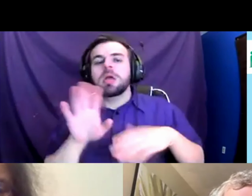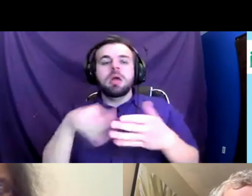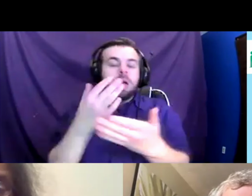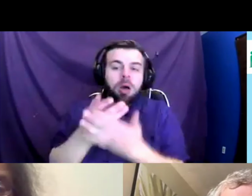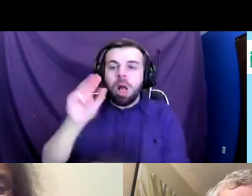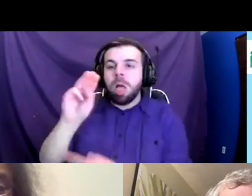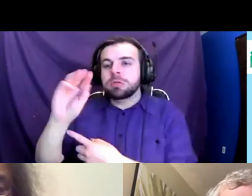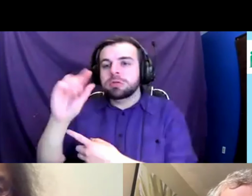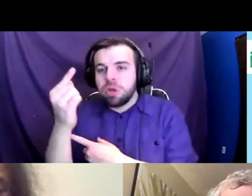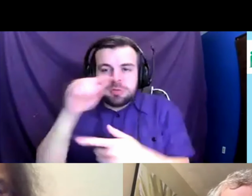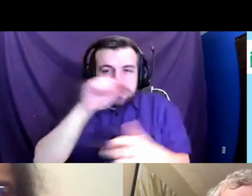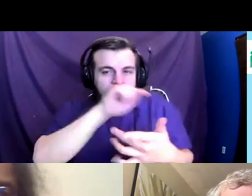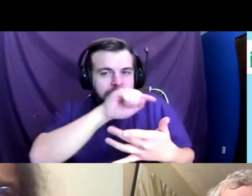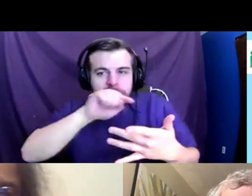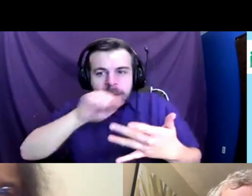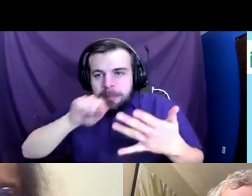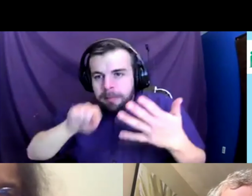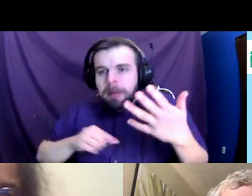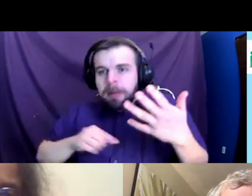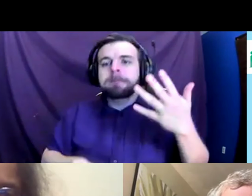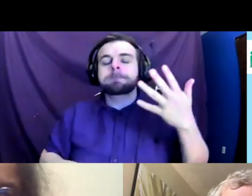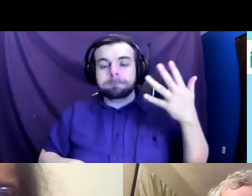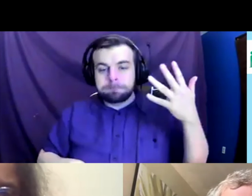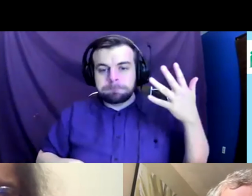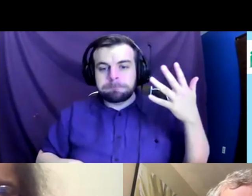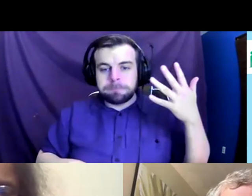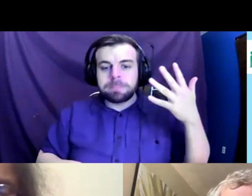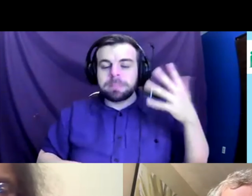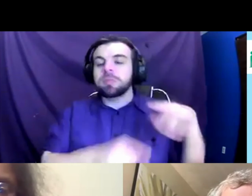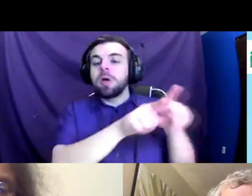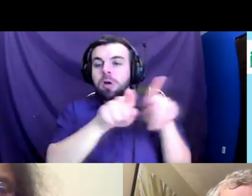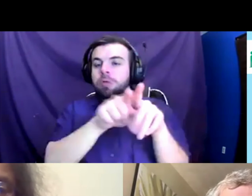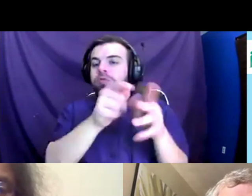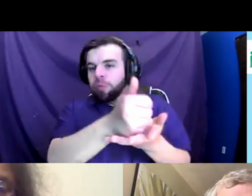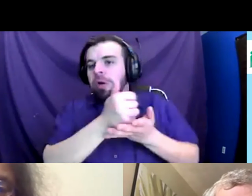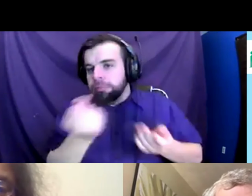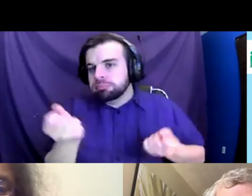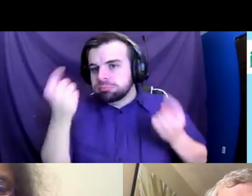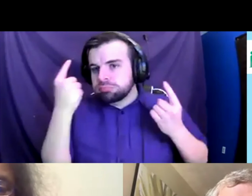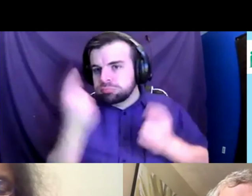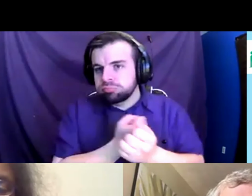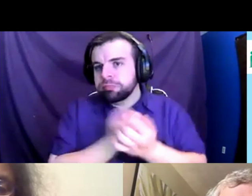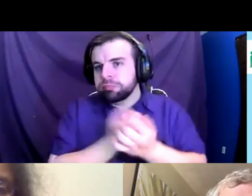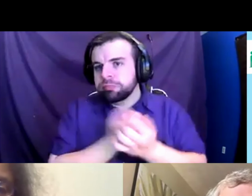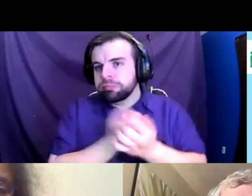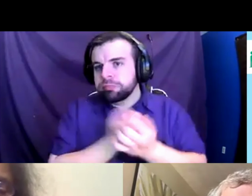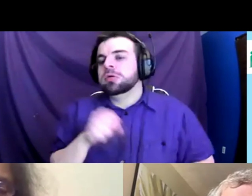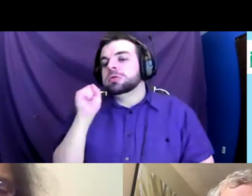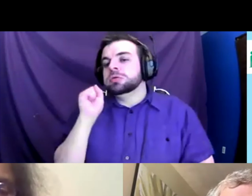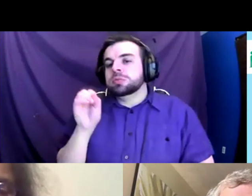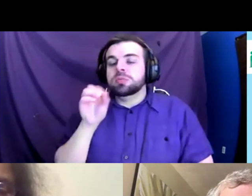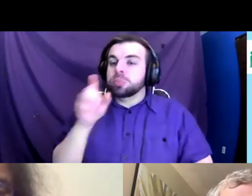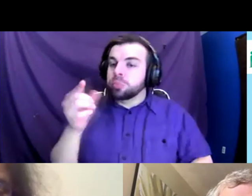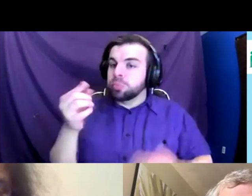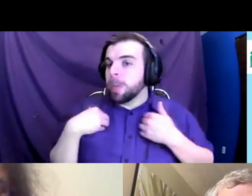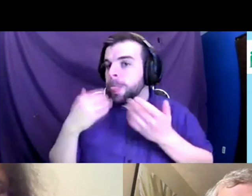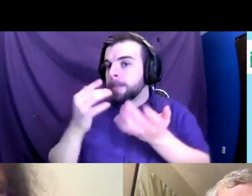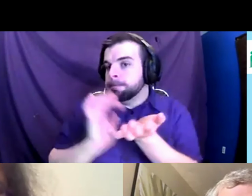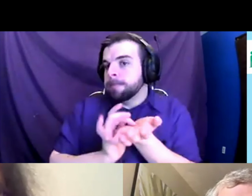supposed to take, my aunt also helped me with that too. So you have the medicine